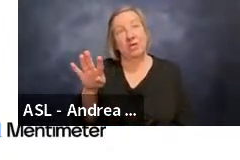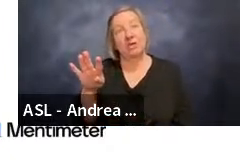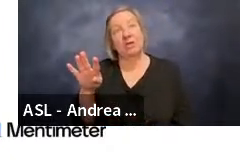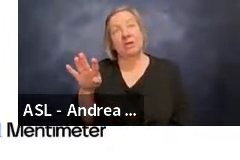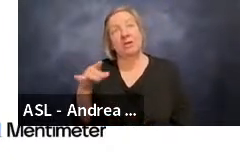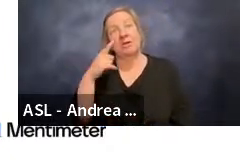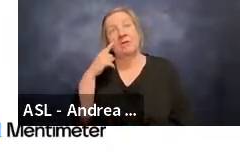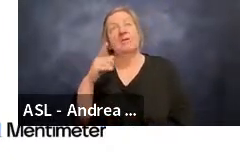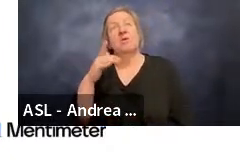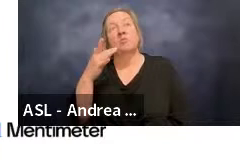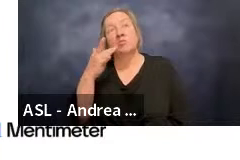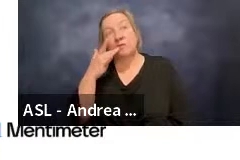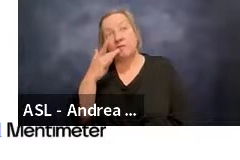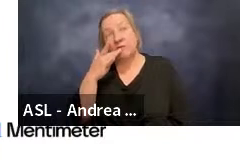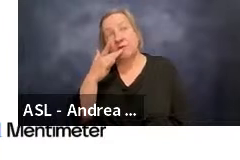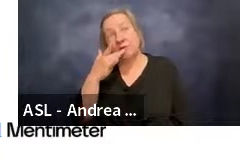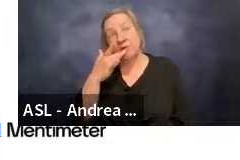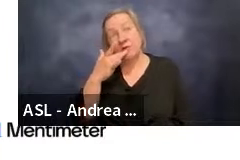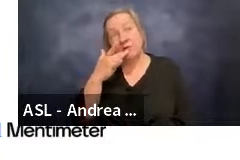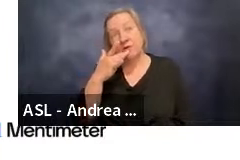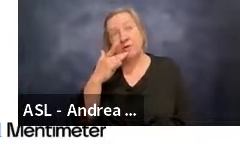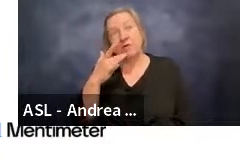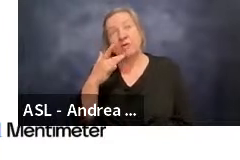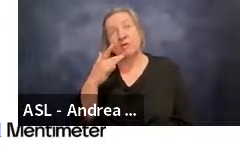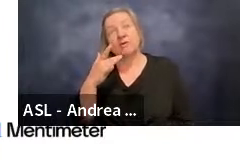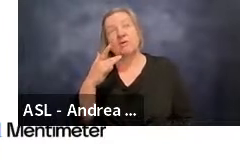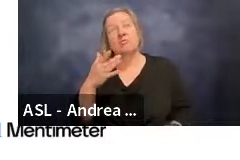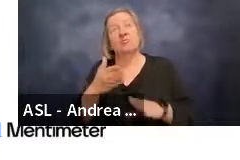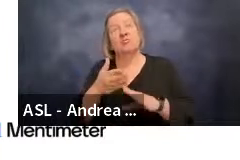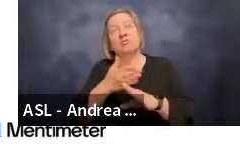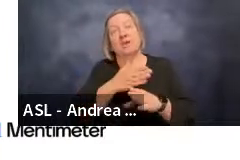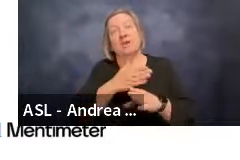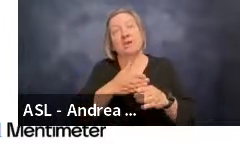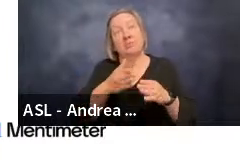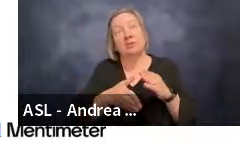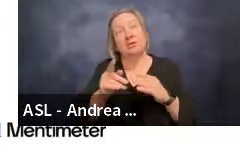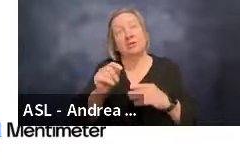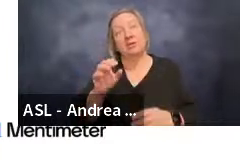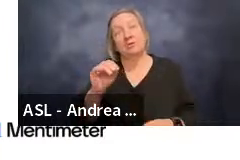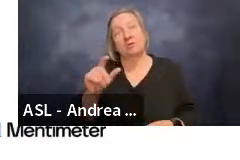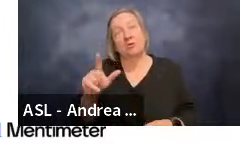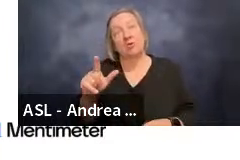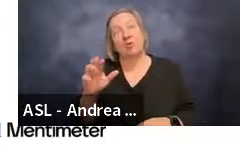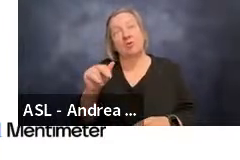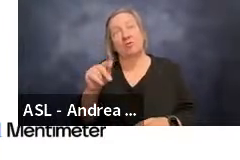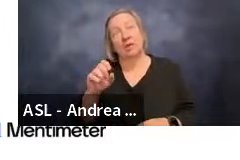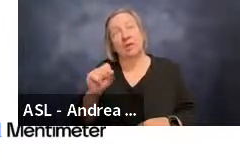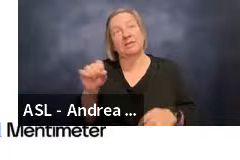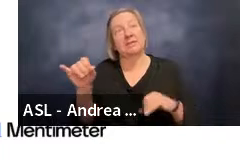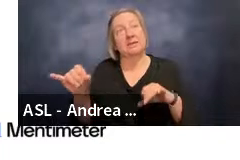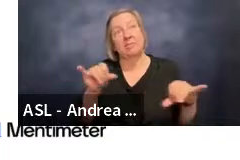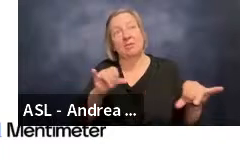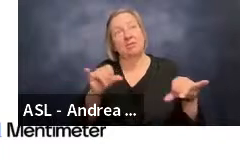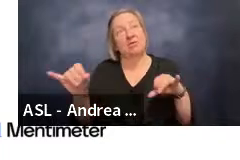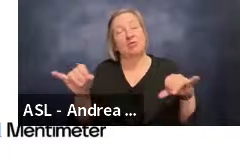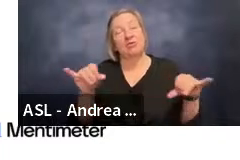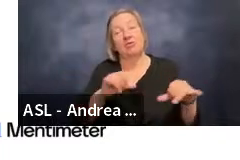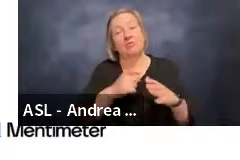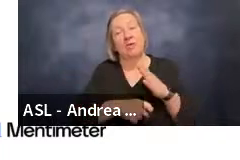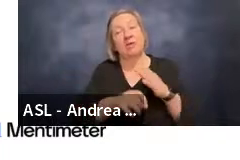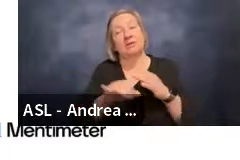for prefer pre-completion toll rates that are similar to toll rates after the new bridge.